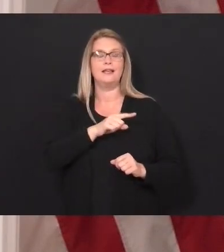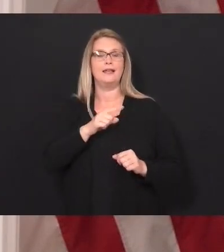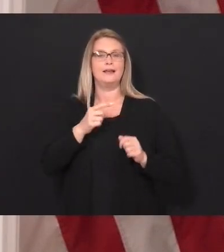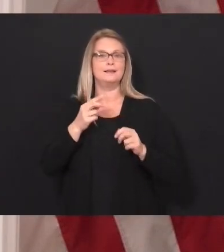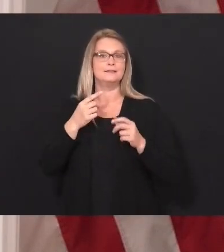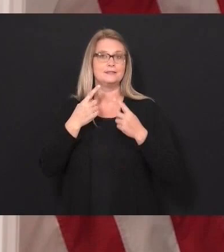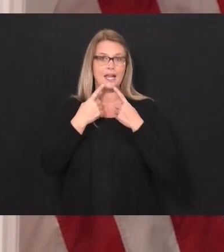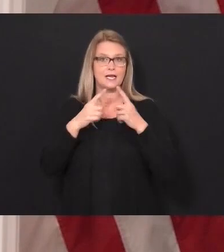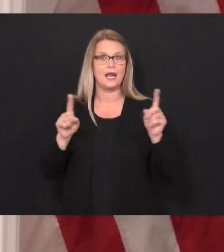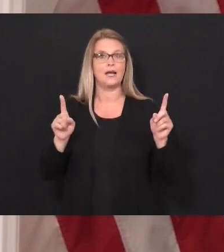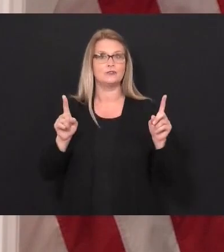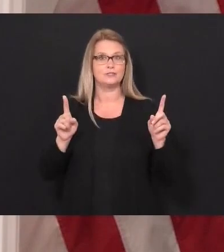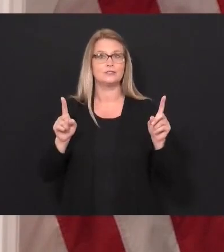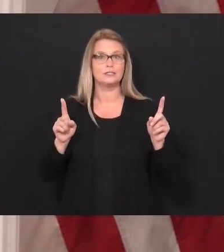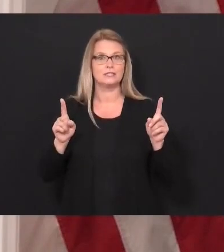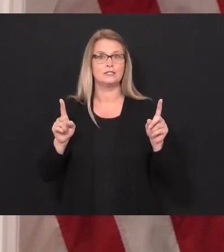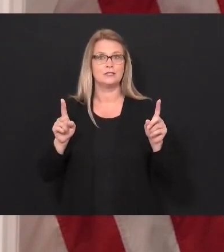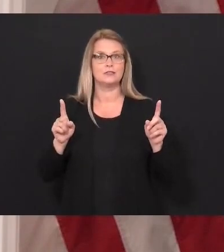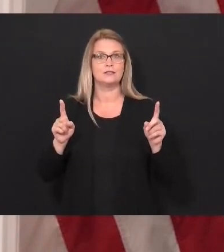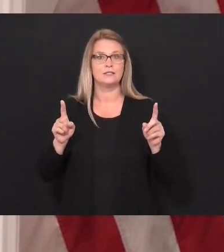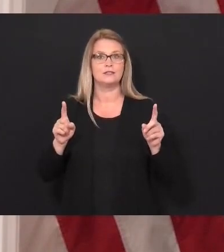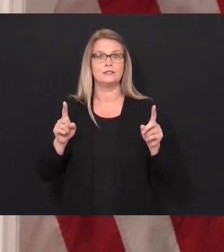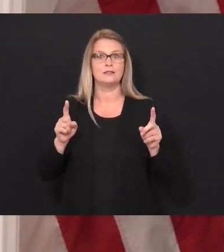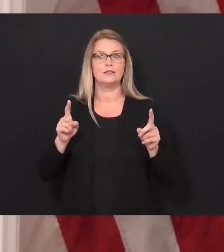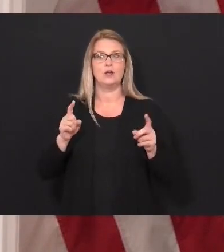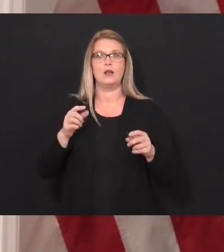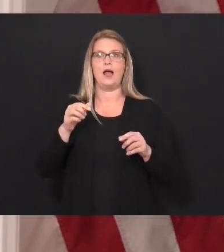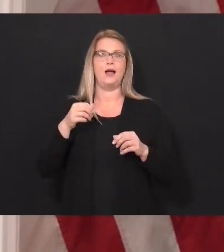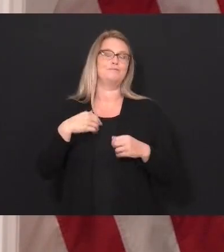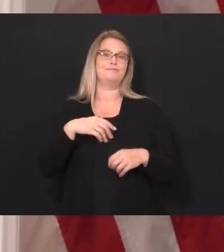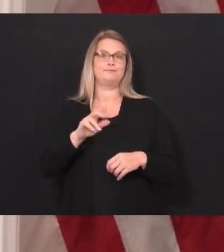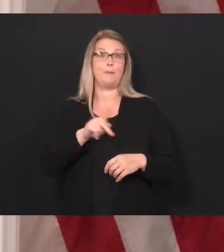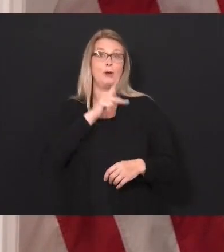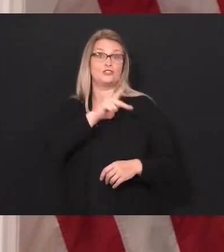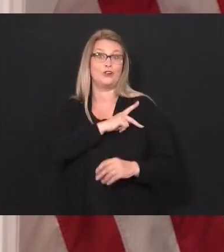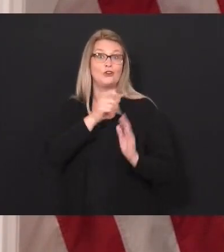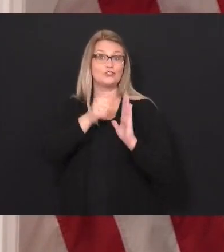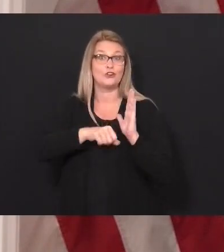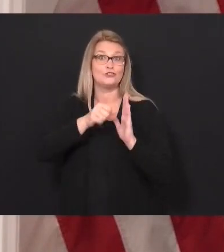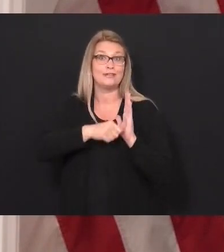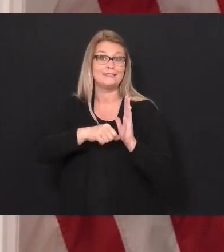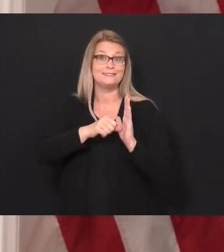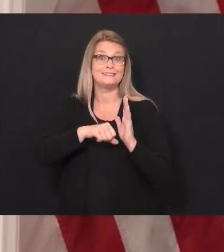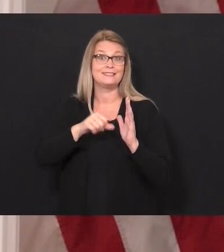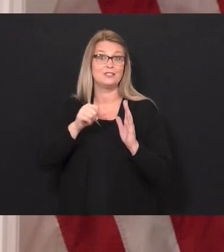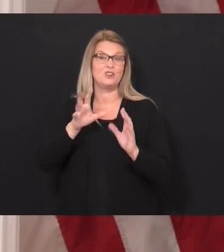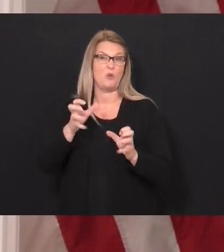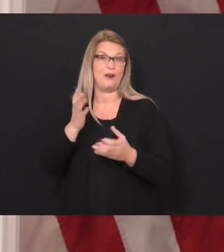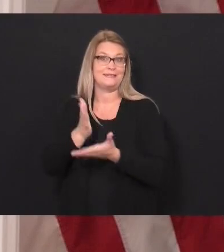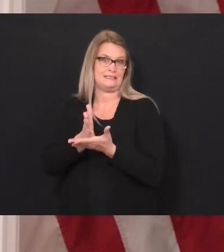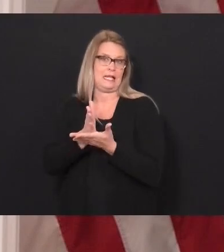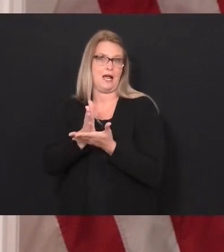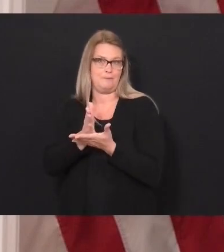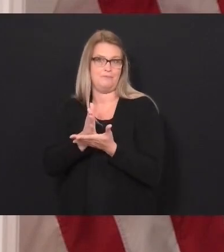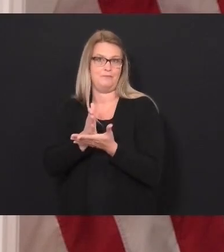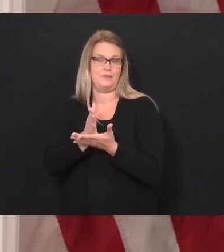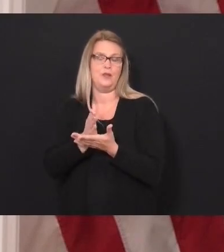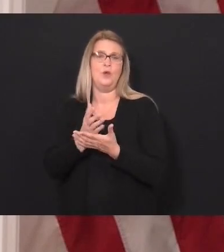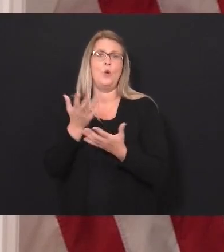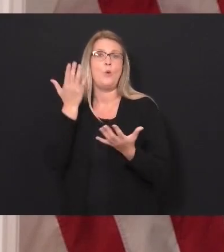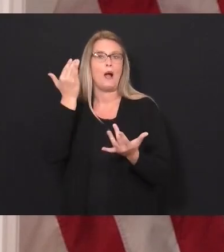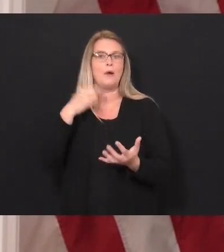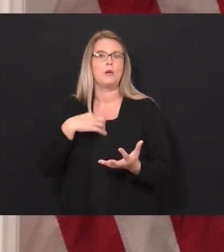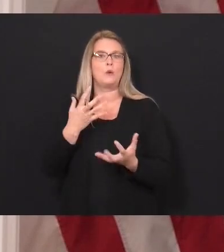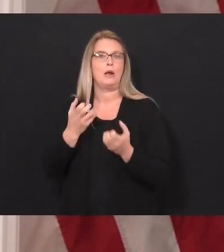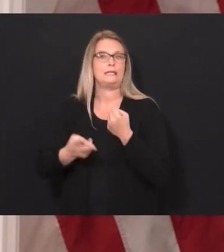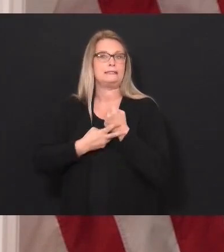be a prohibition on elective procedures. I think the rationale behind this is to obviously conserve as many supplies